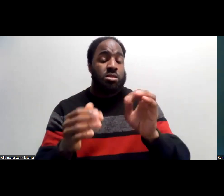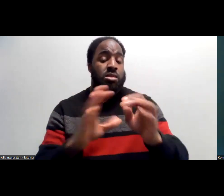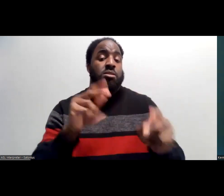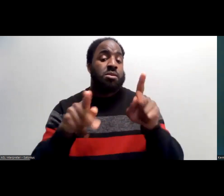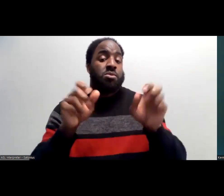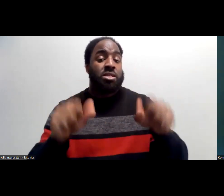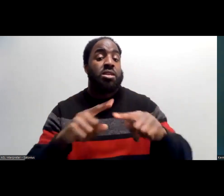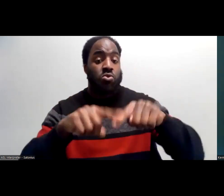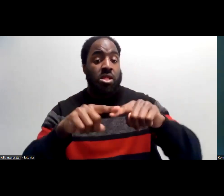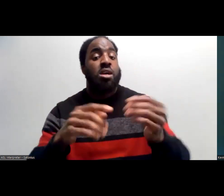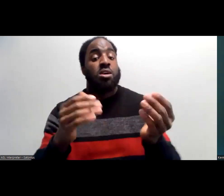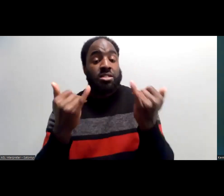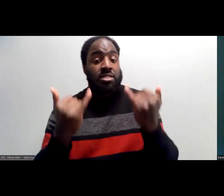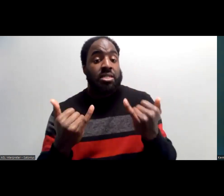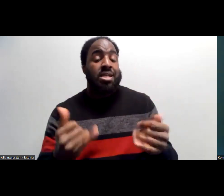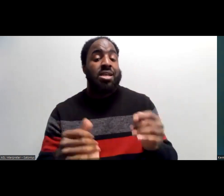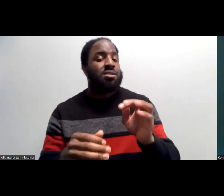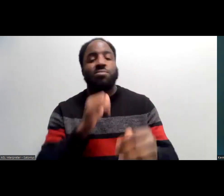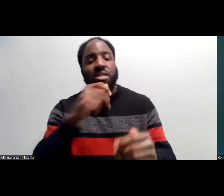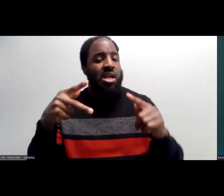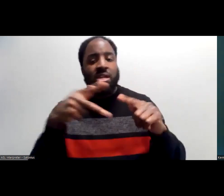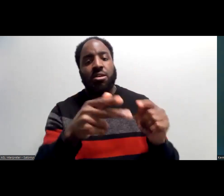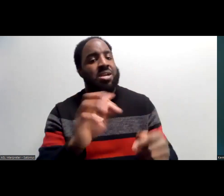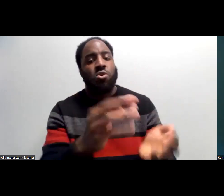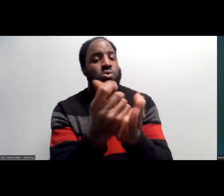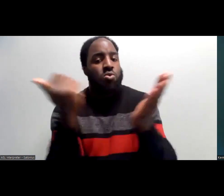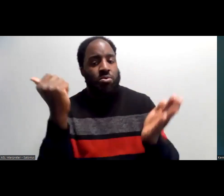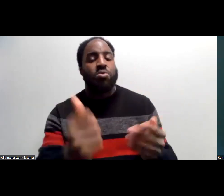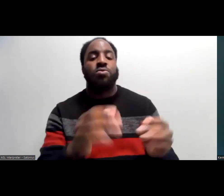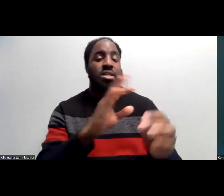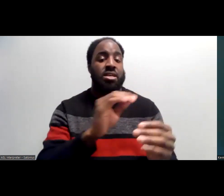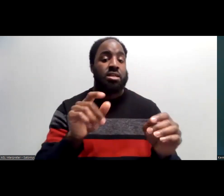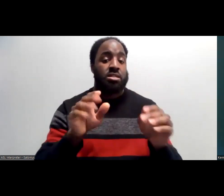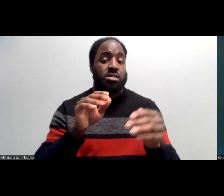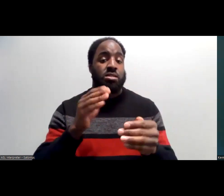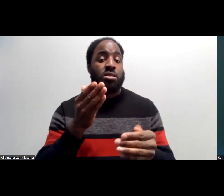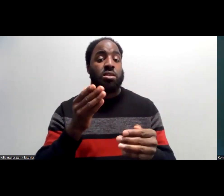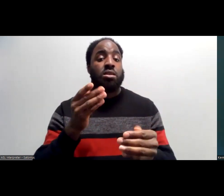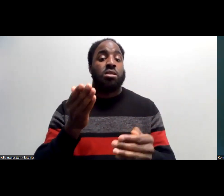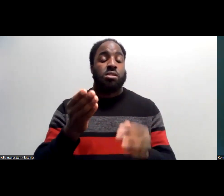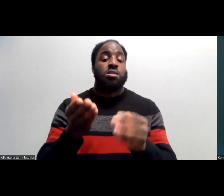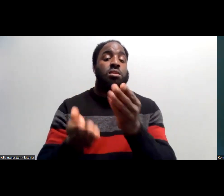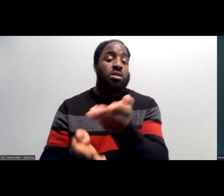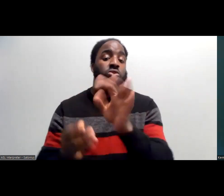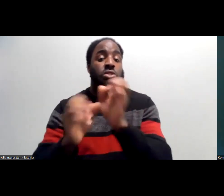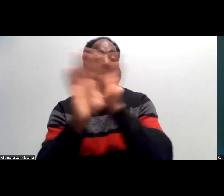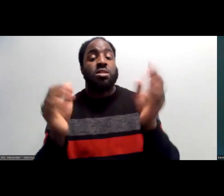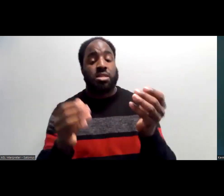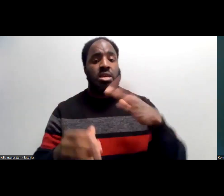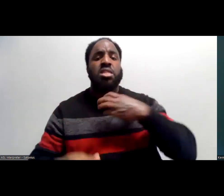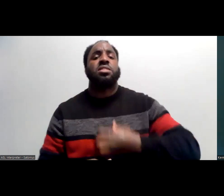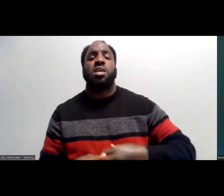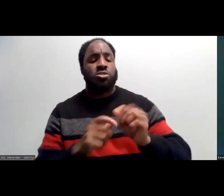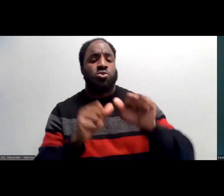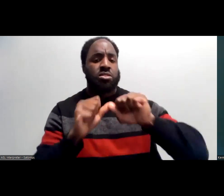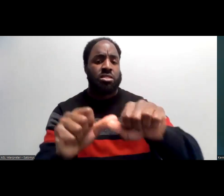weren't cut back or removed. And that there's clearly a desire to continue investments in many of